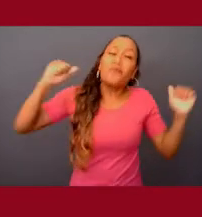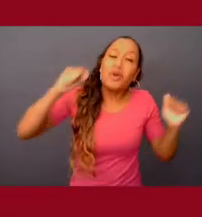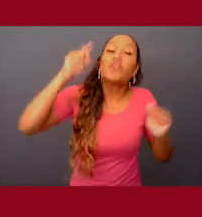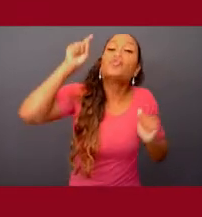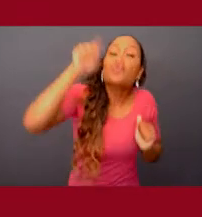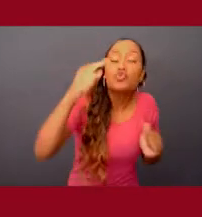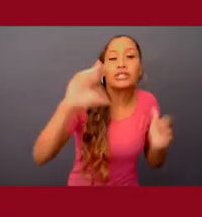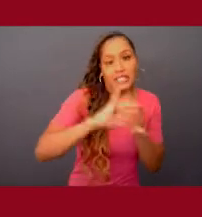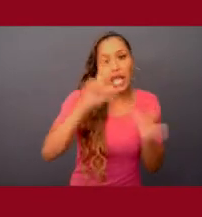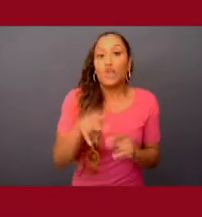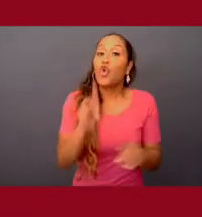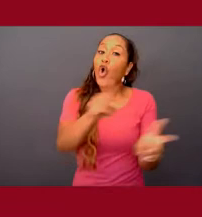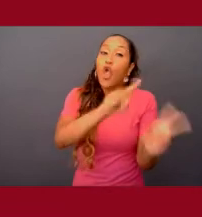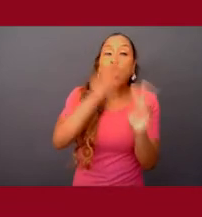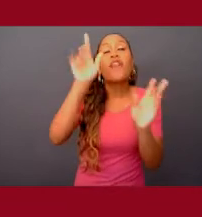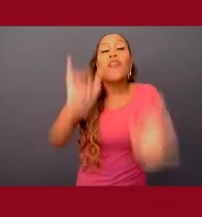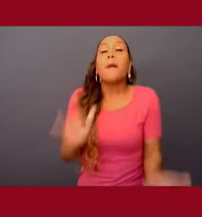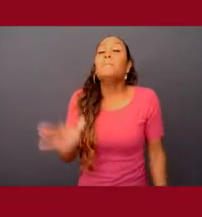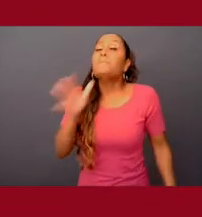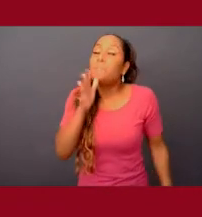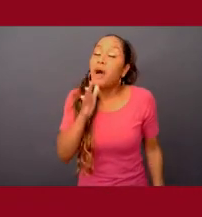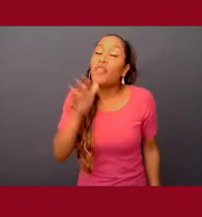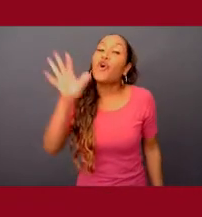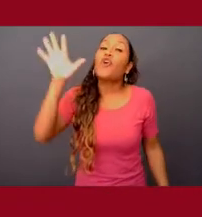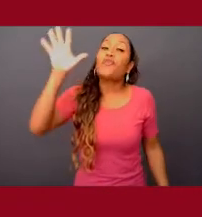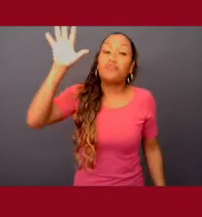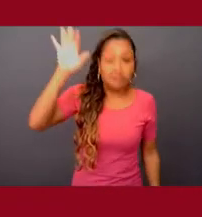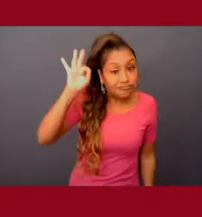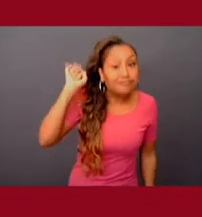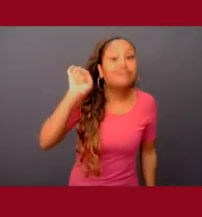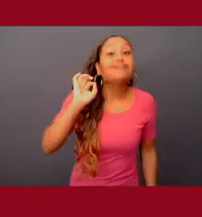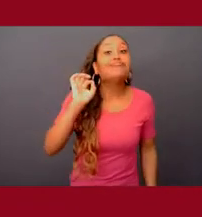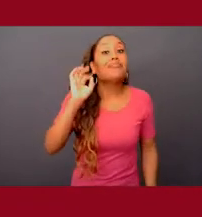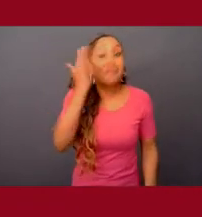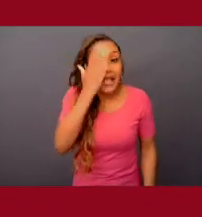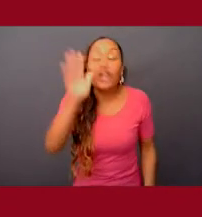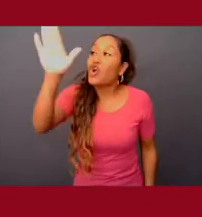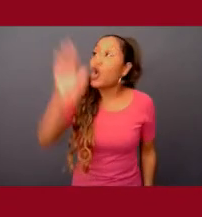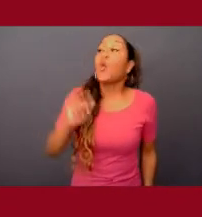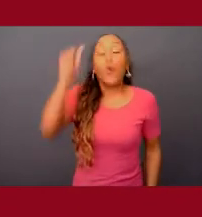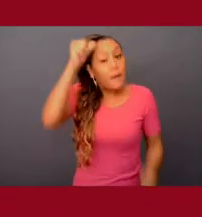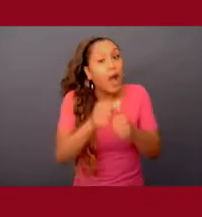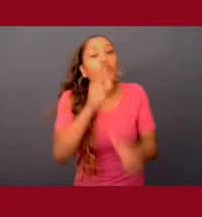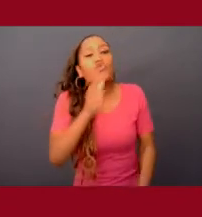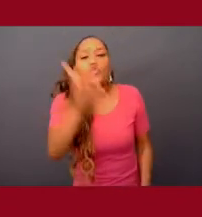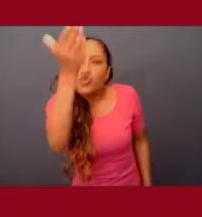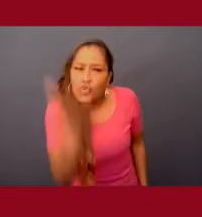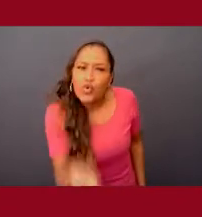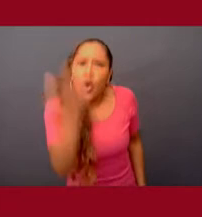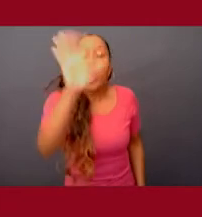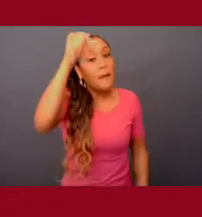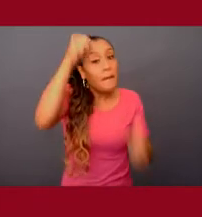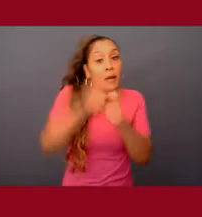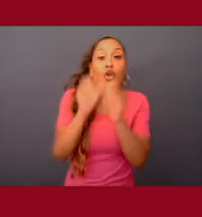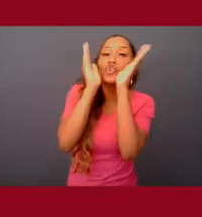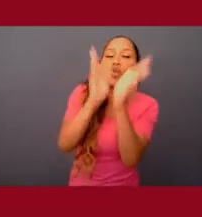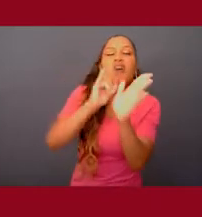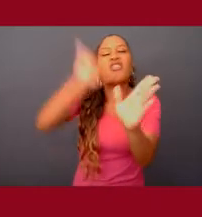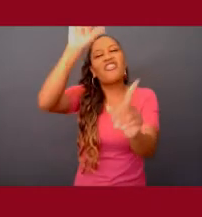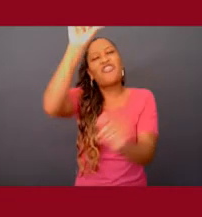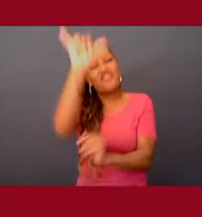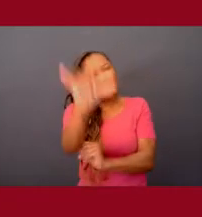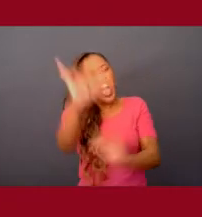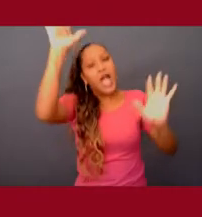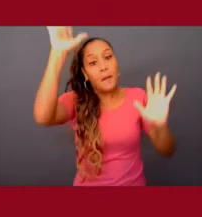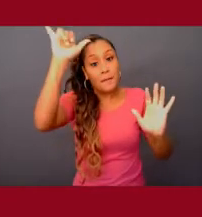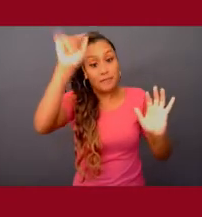are. So look in that motherfucking mirror and remind yourself of who you are, because you are that. You know,